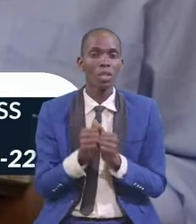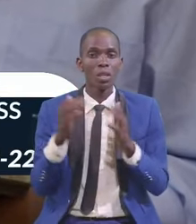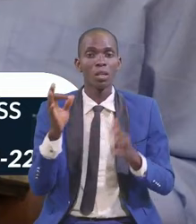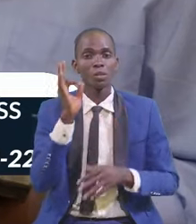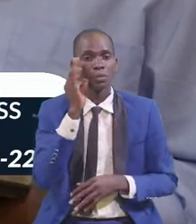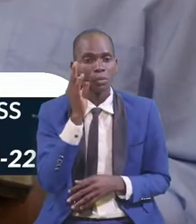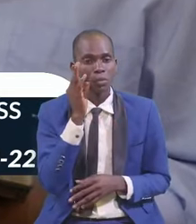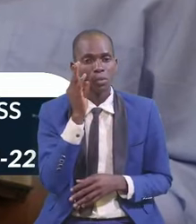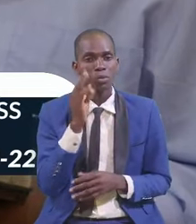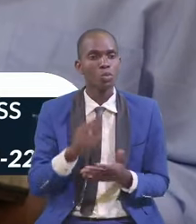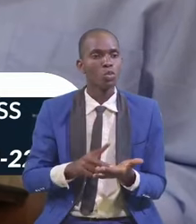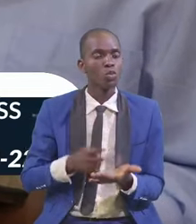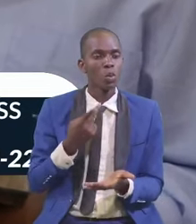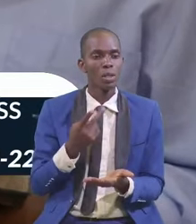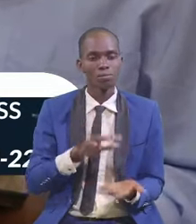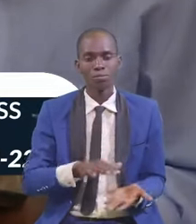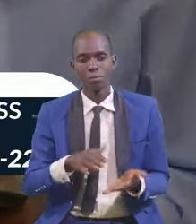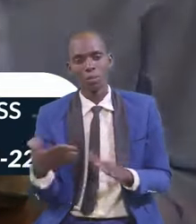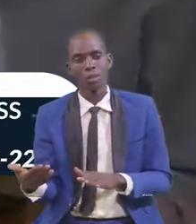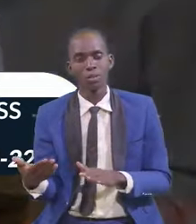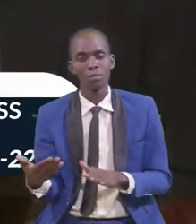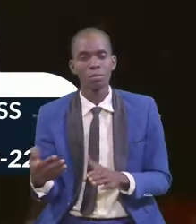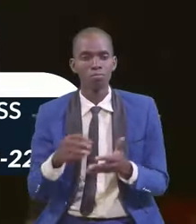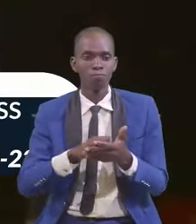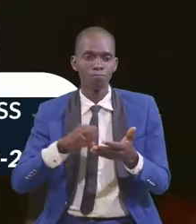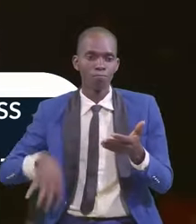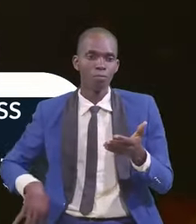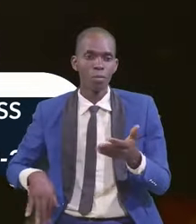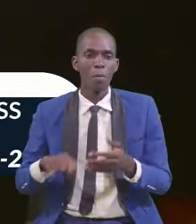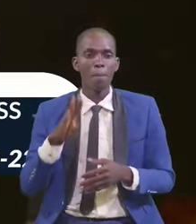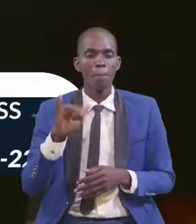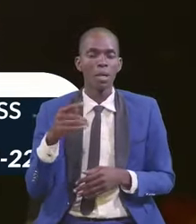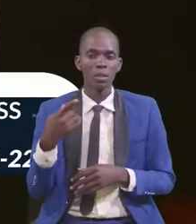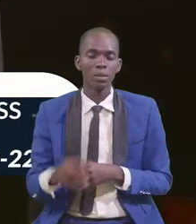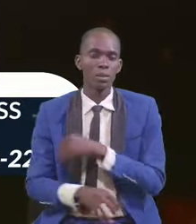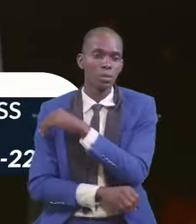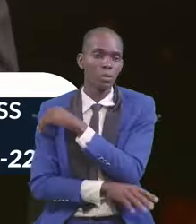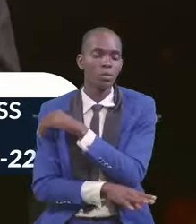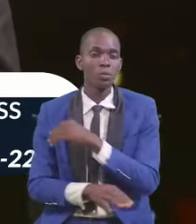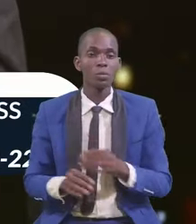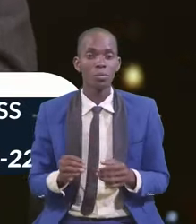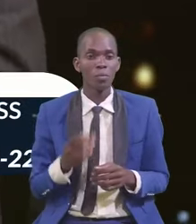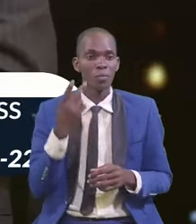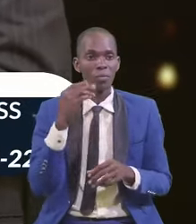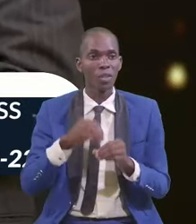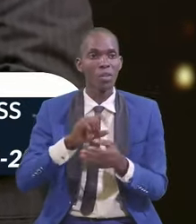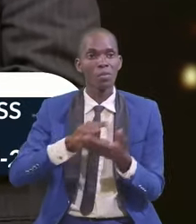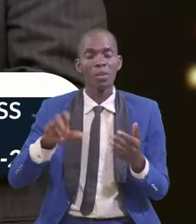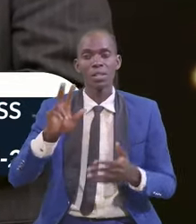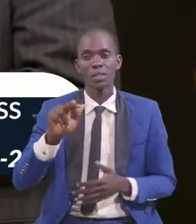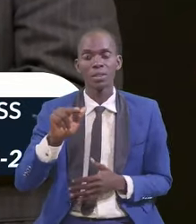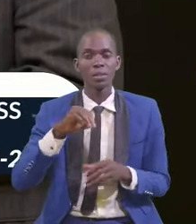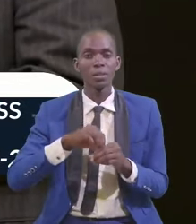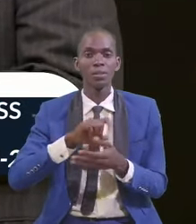without fruit twice dead blocked up by RS in verse 13